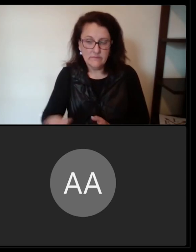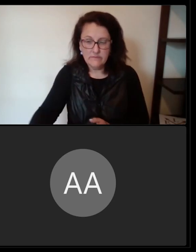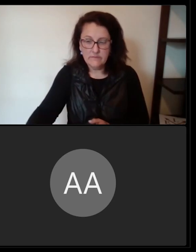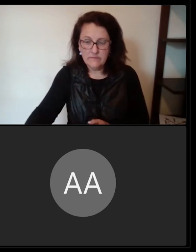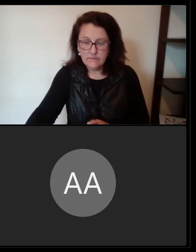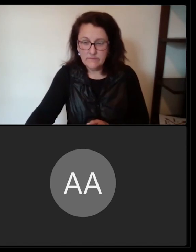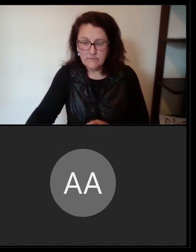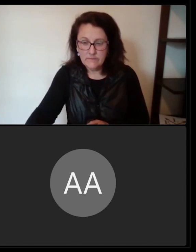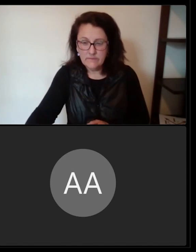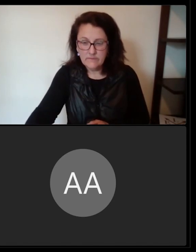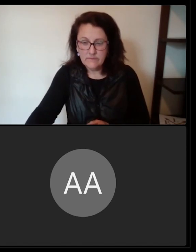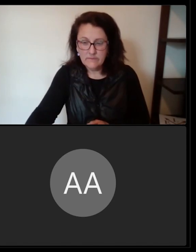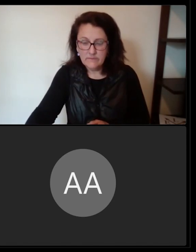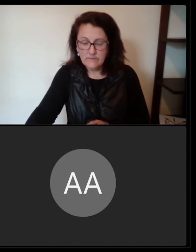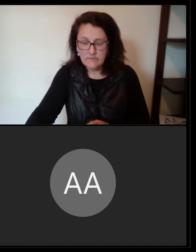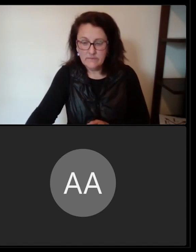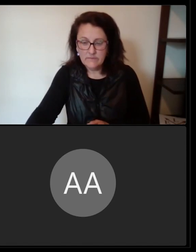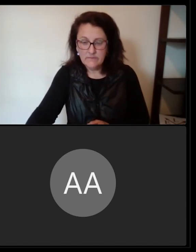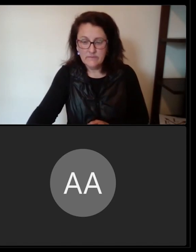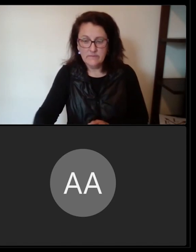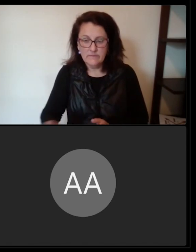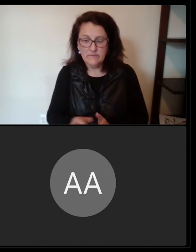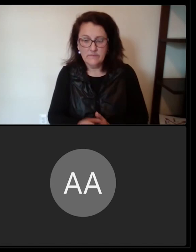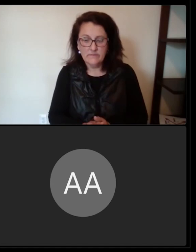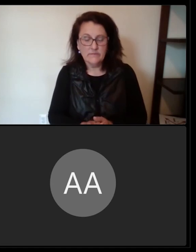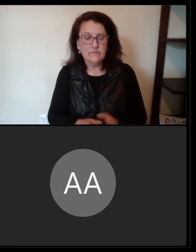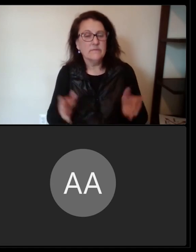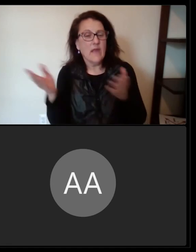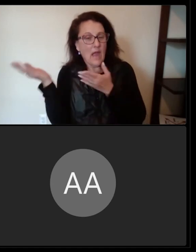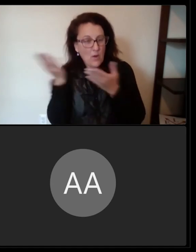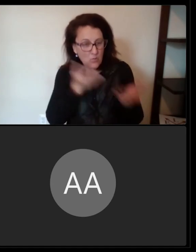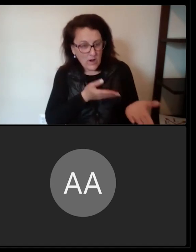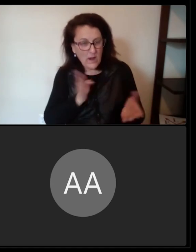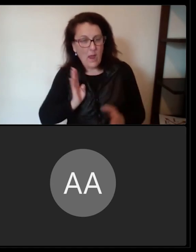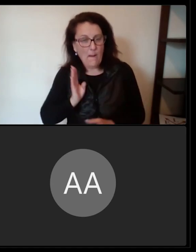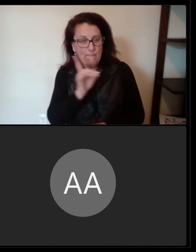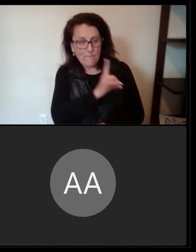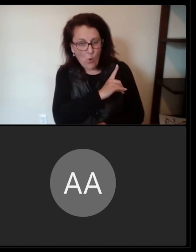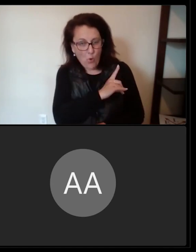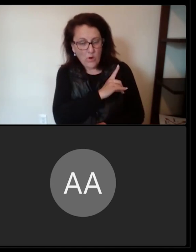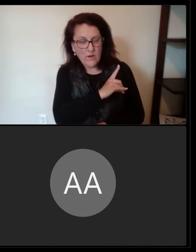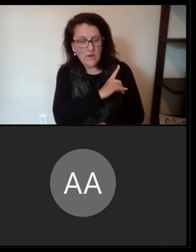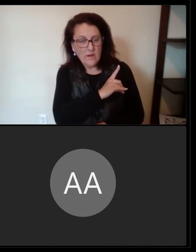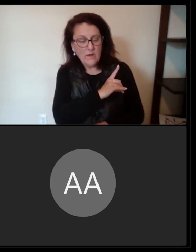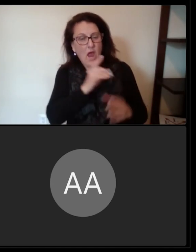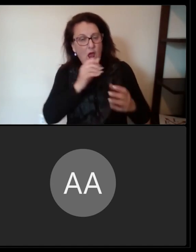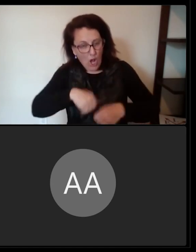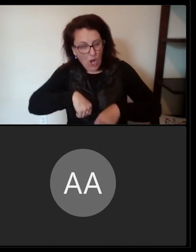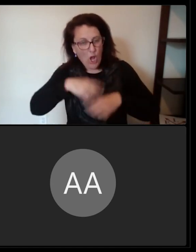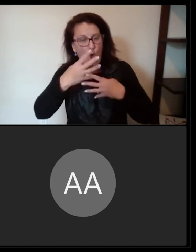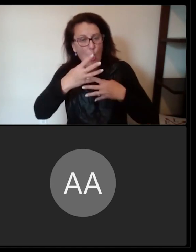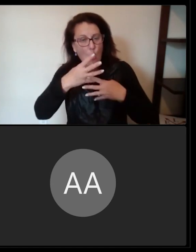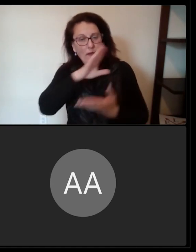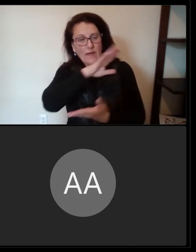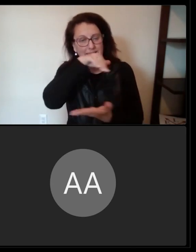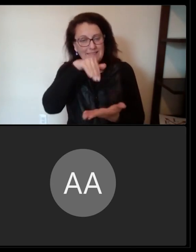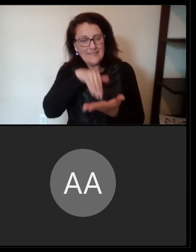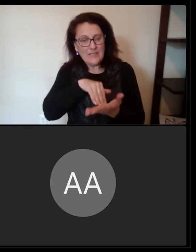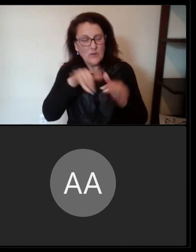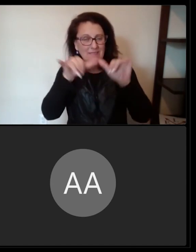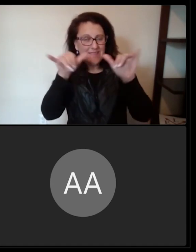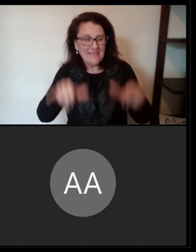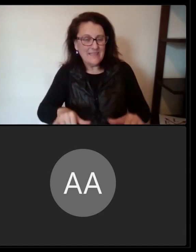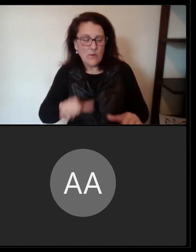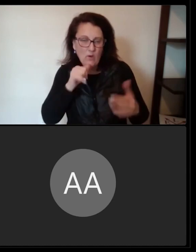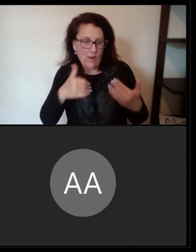So I take this USB, I bring it back to my Board of Elections, load it into the central system. The central system is not part of this demo.